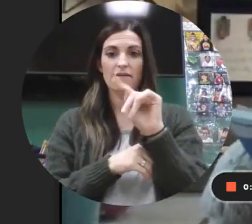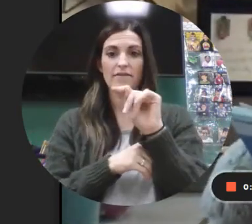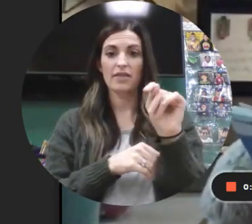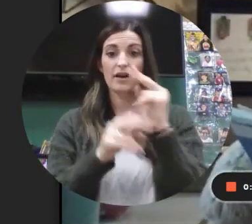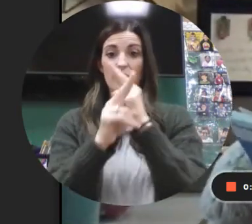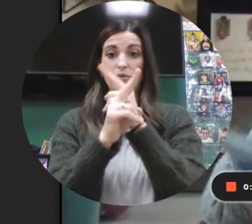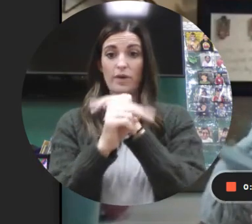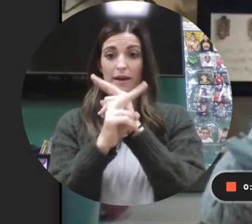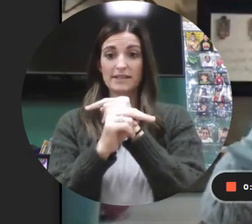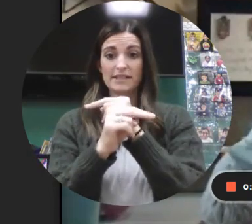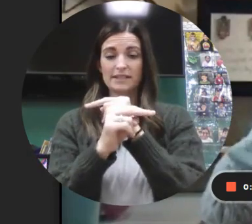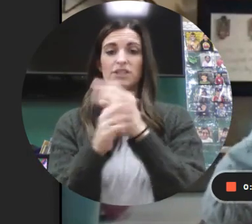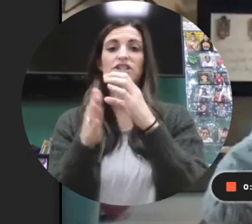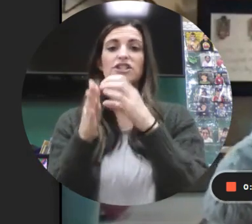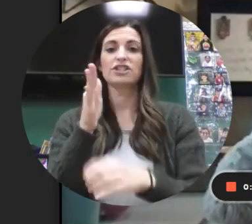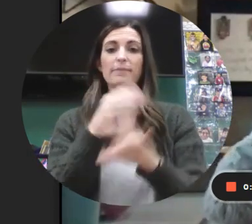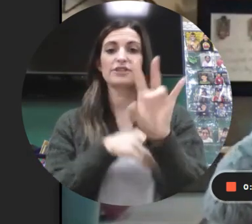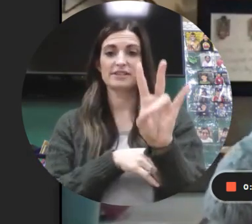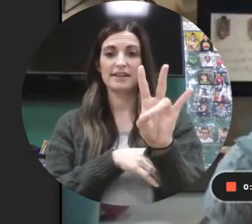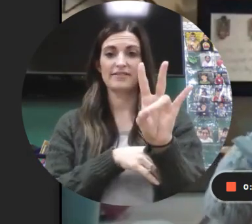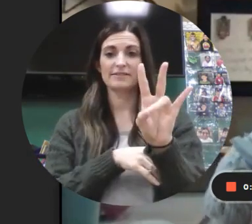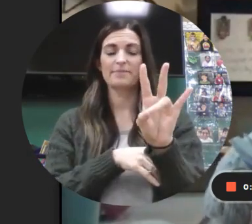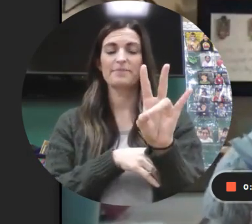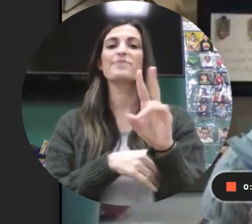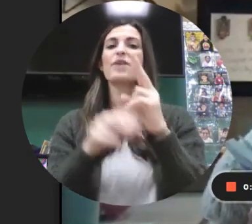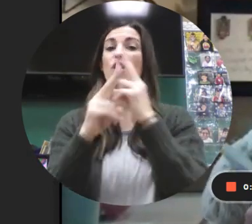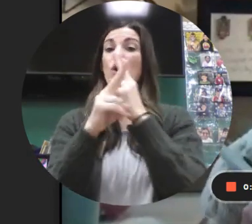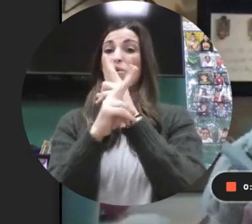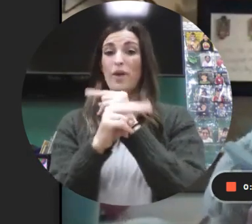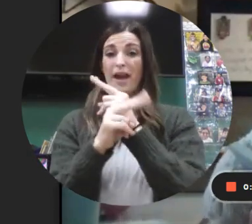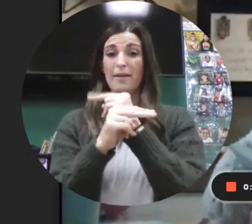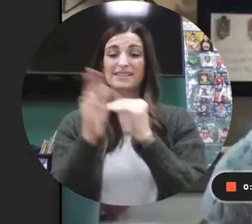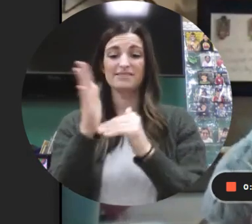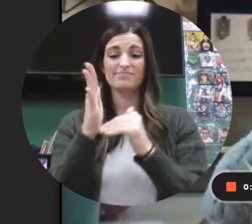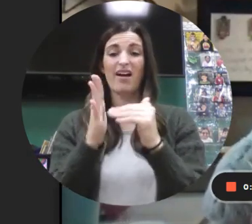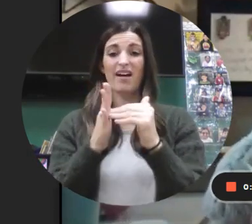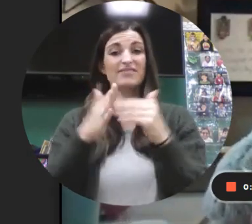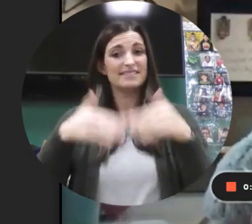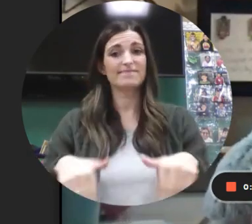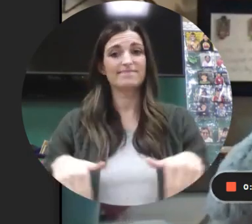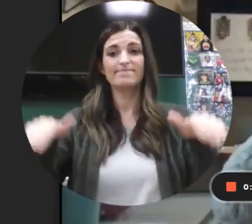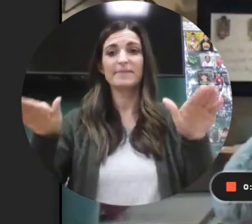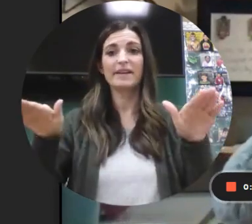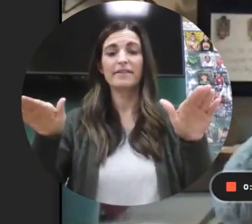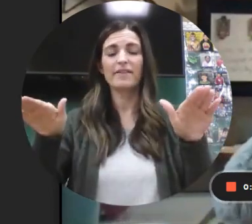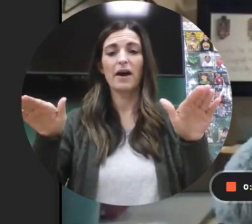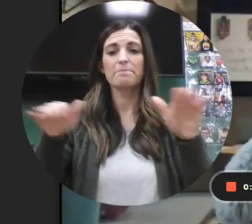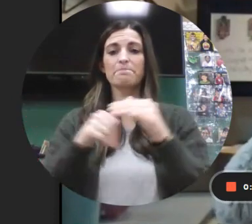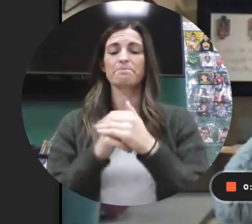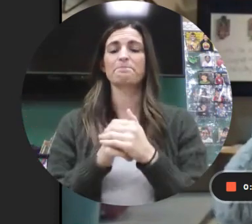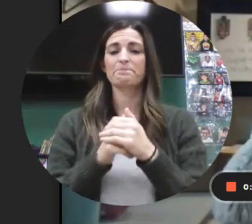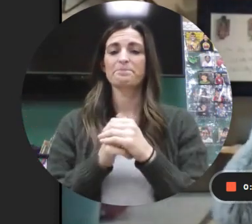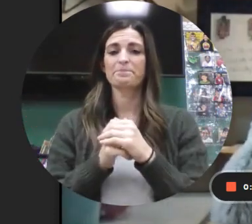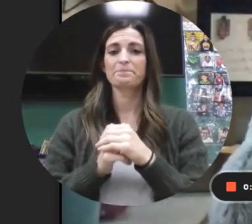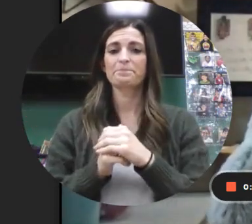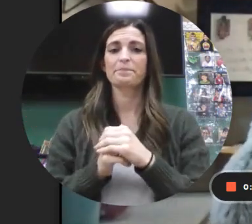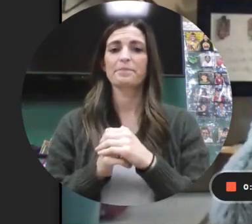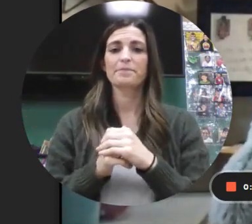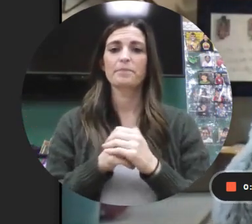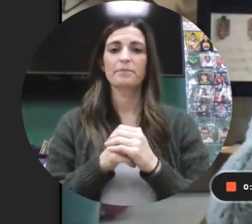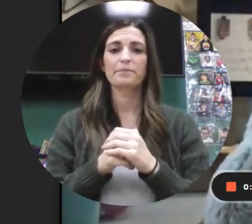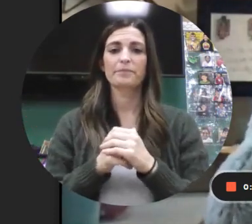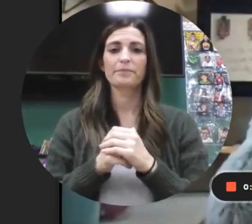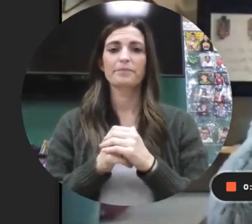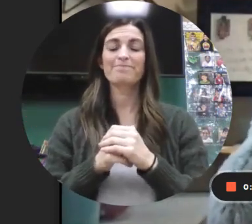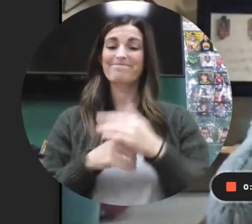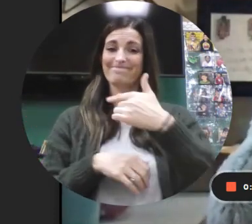chapter 7. Rabbits are the third most surrendered pets to animal shelters, behind dogs and cats. When